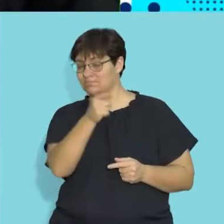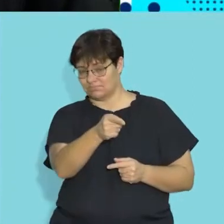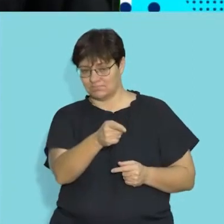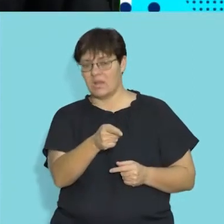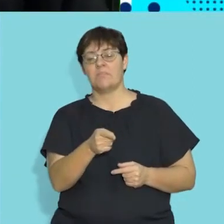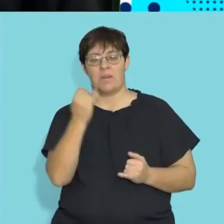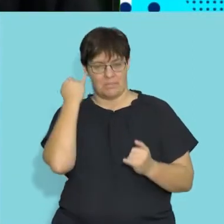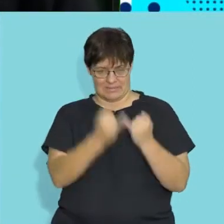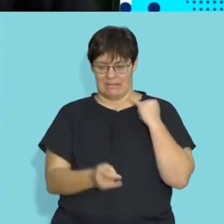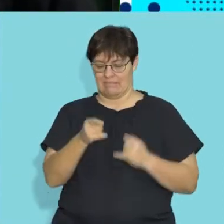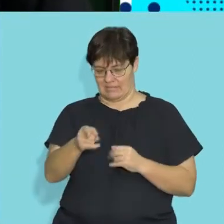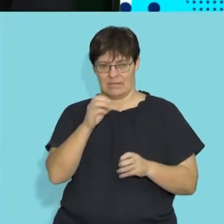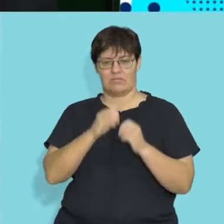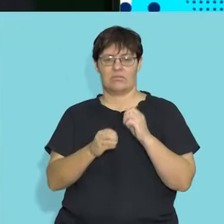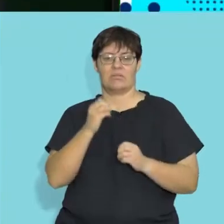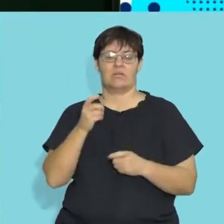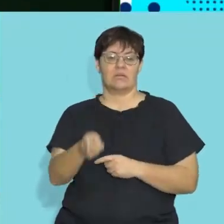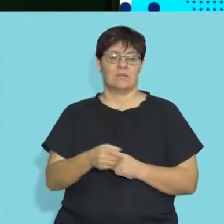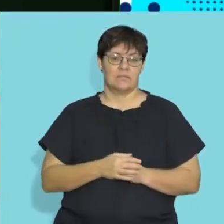for faulty equipment.